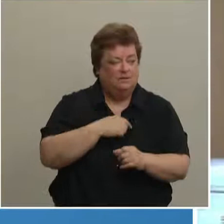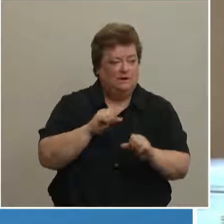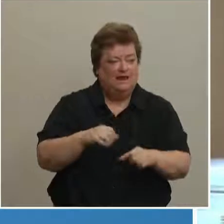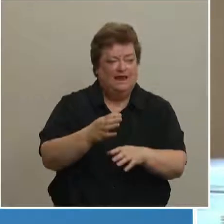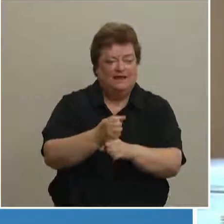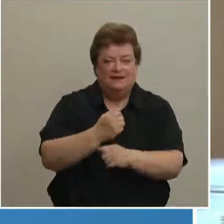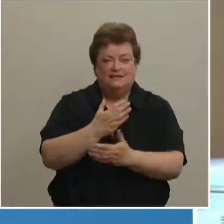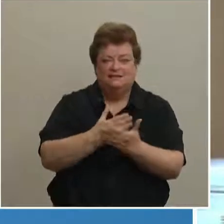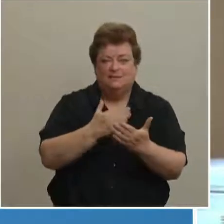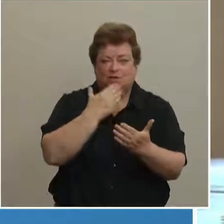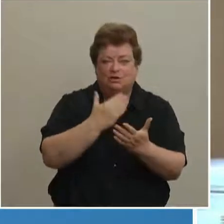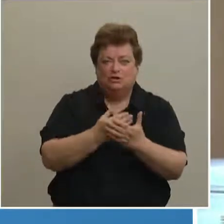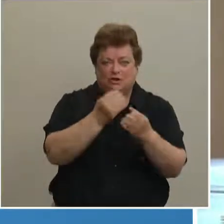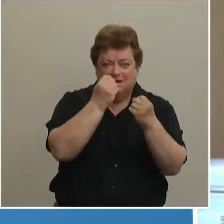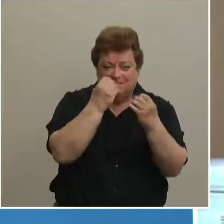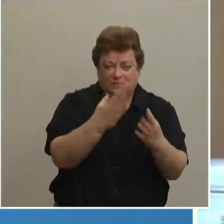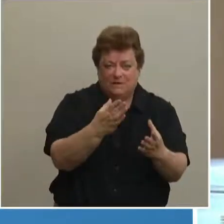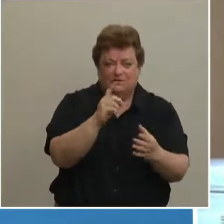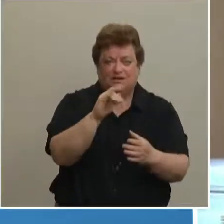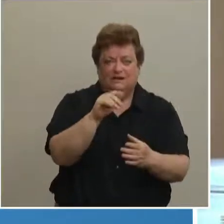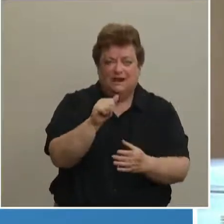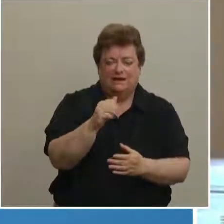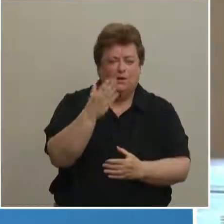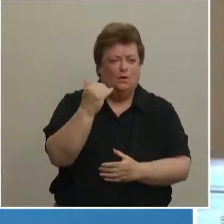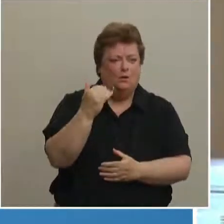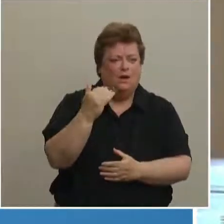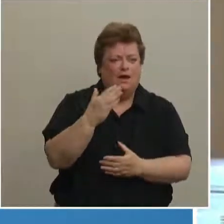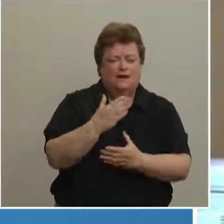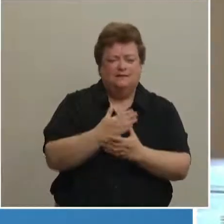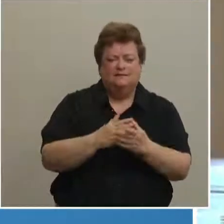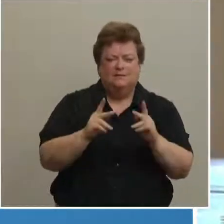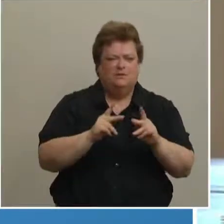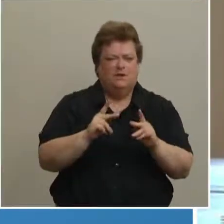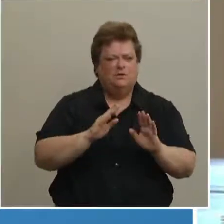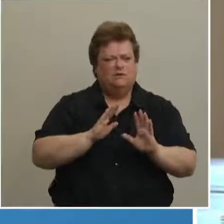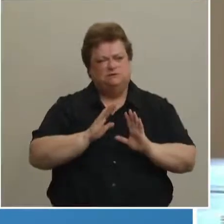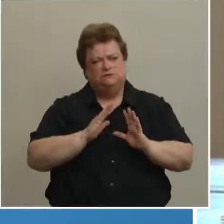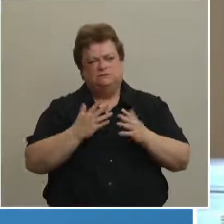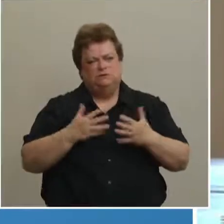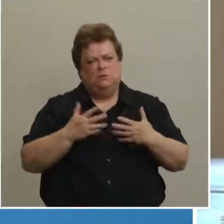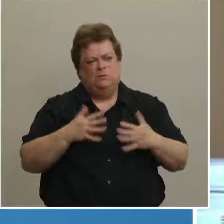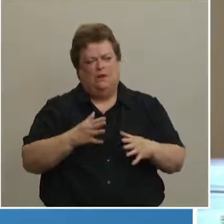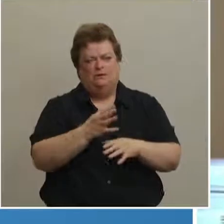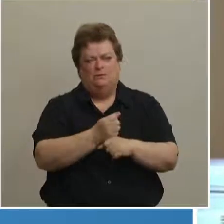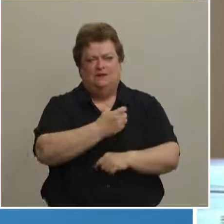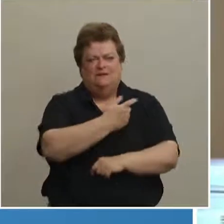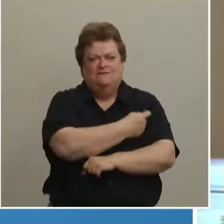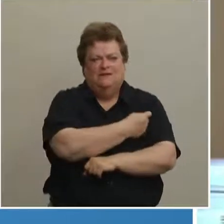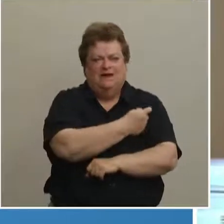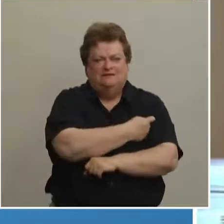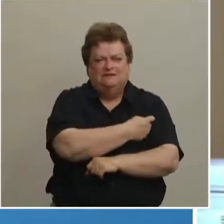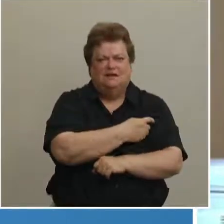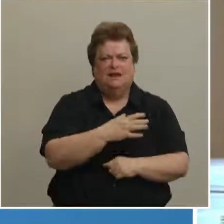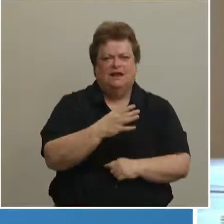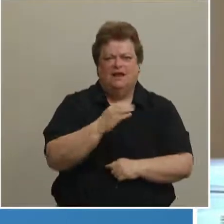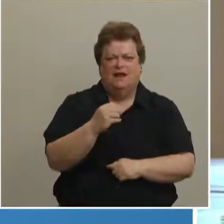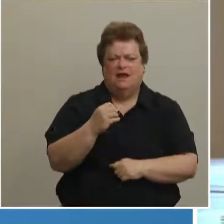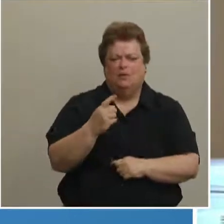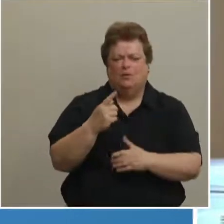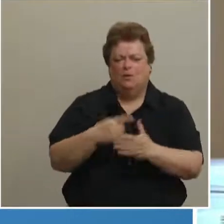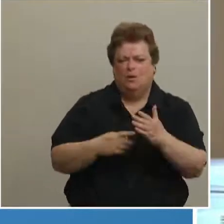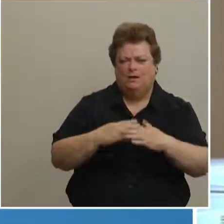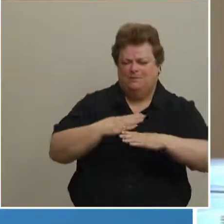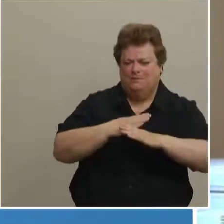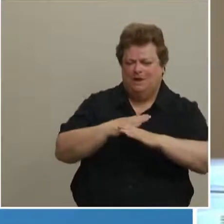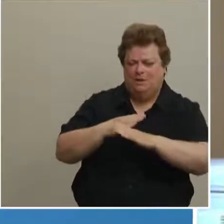good information, good data as to why some people are hesitant to get the vaccine, and to what are some of the barriers of getting